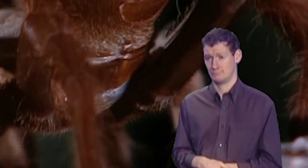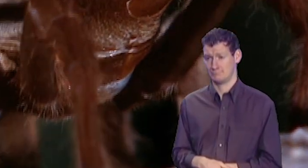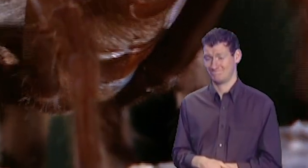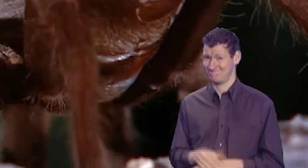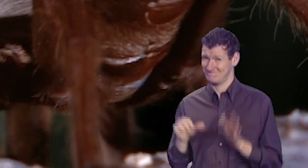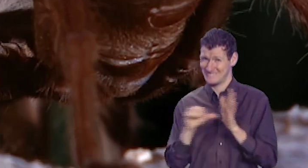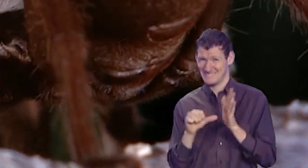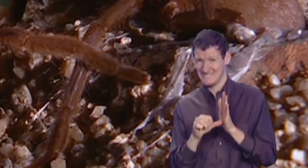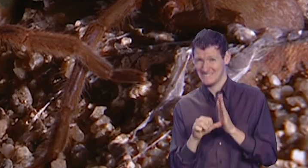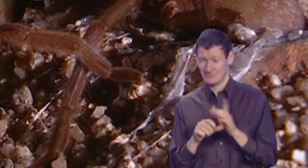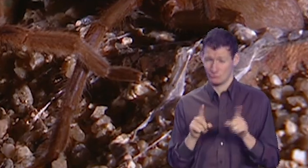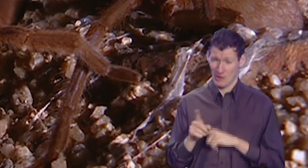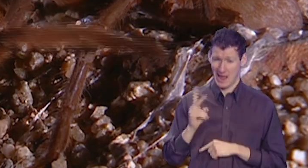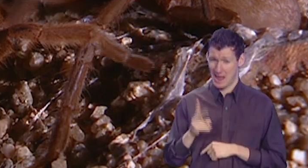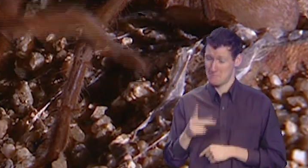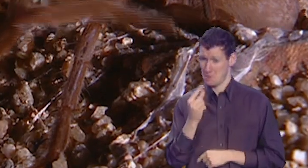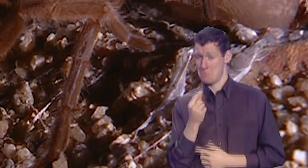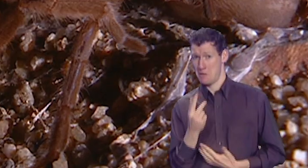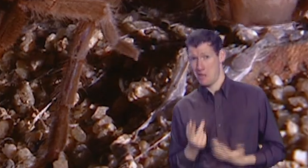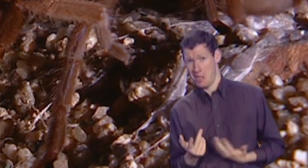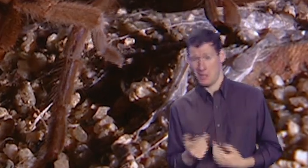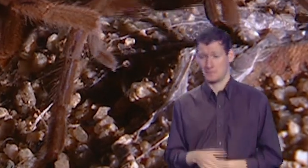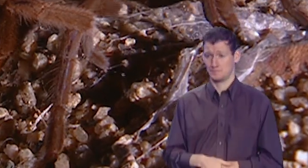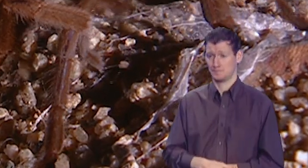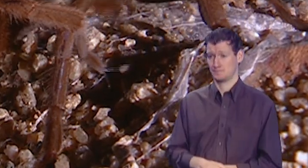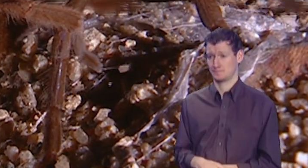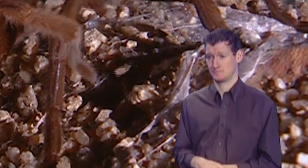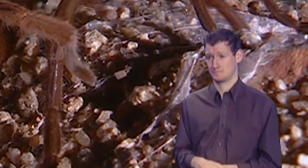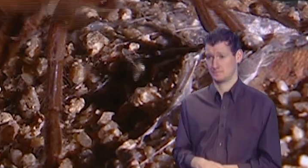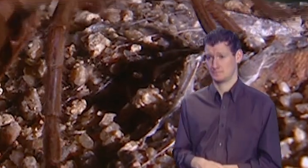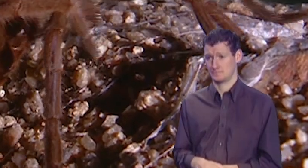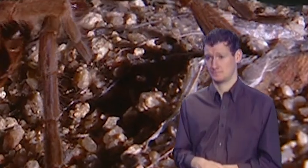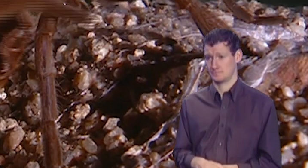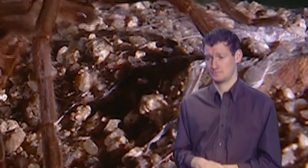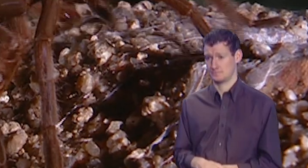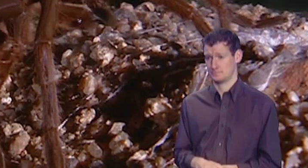But it's an awkward maneuver and often takes several attempts.